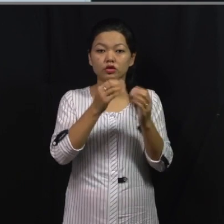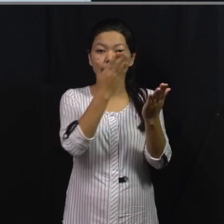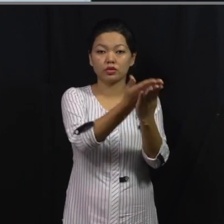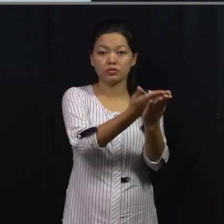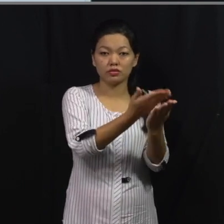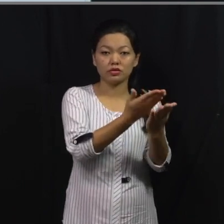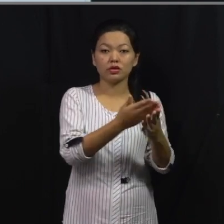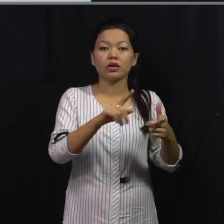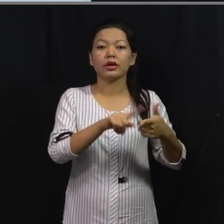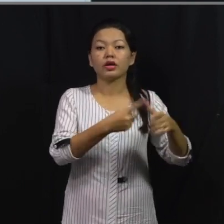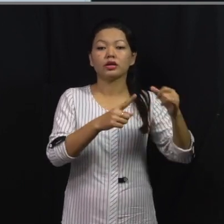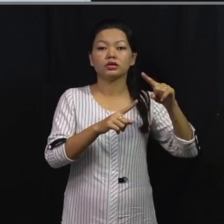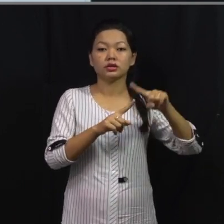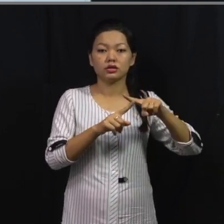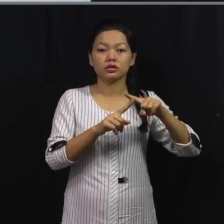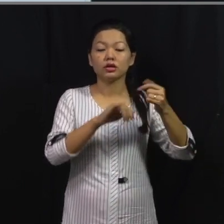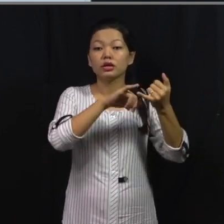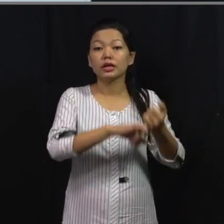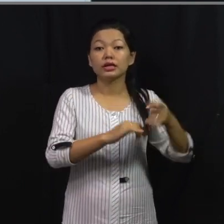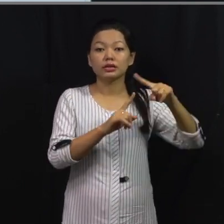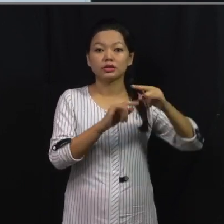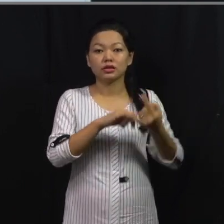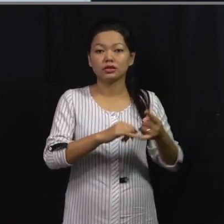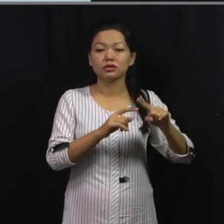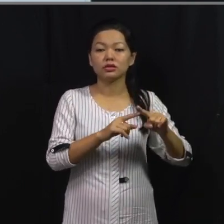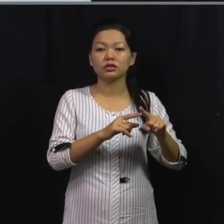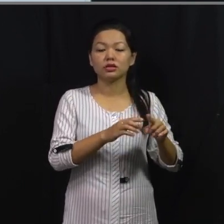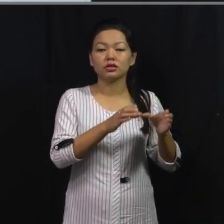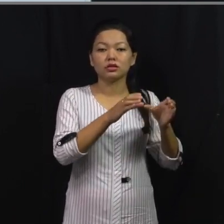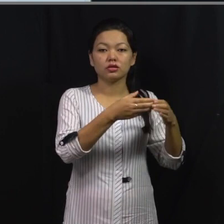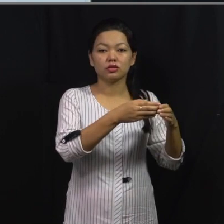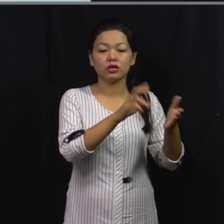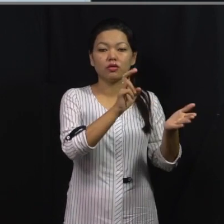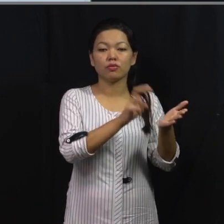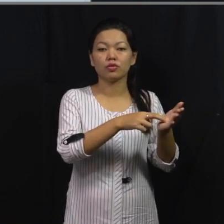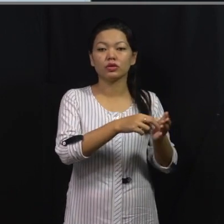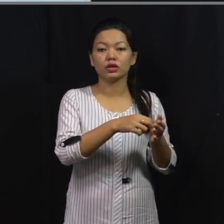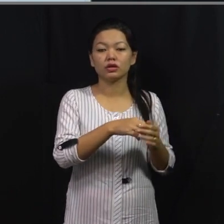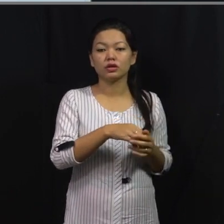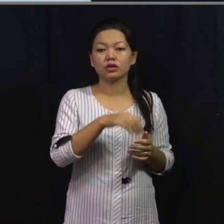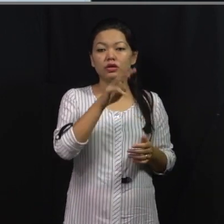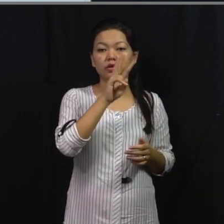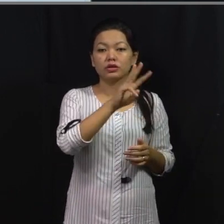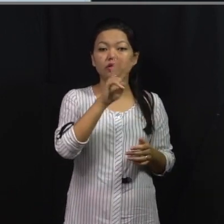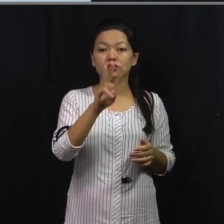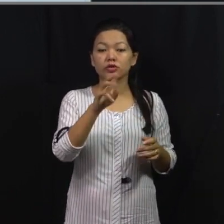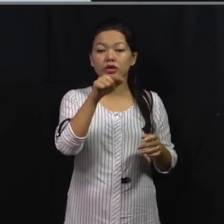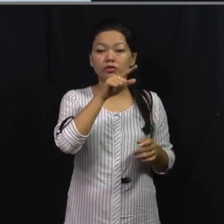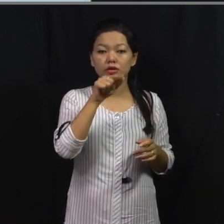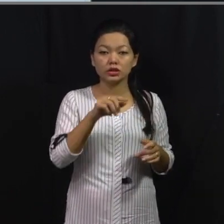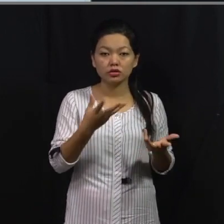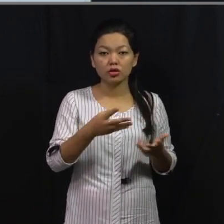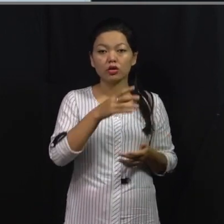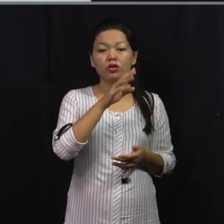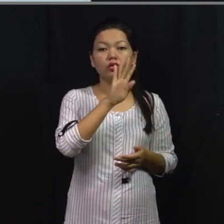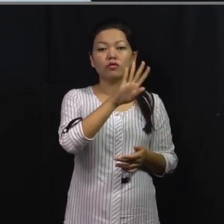and thus it is also called as positive discrimination. Why? Because they are given some special privileges, okay, to some group of people